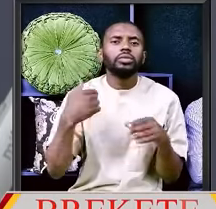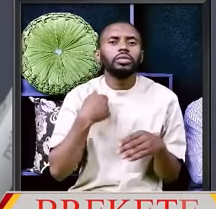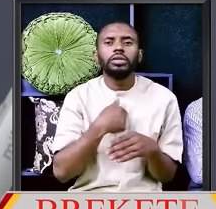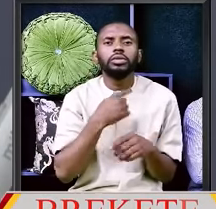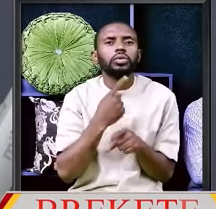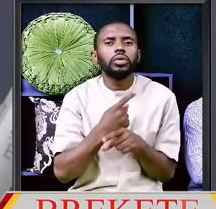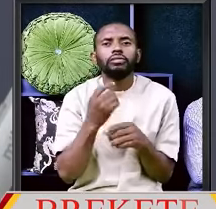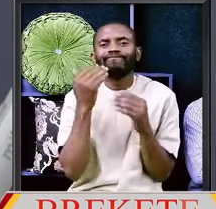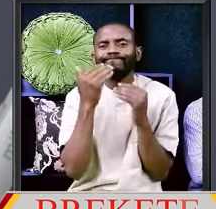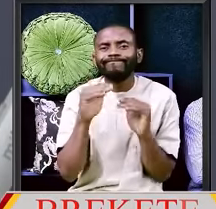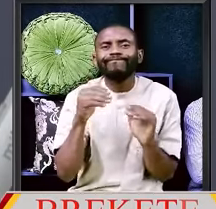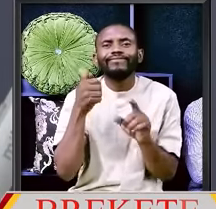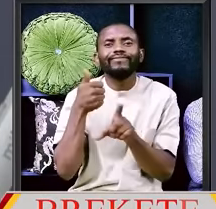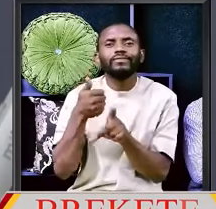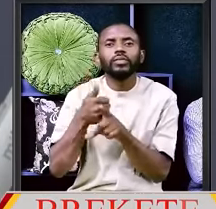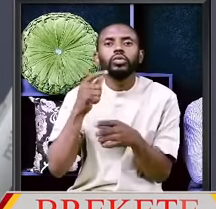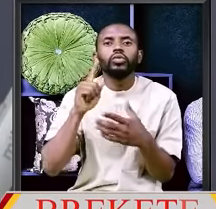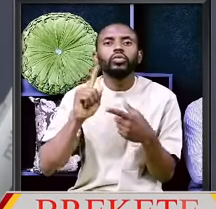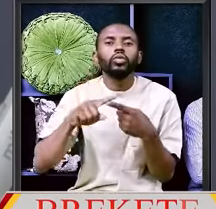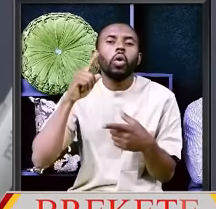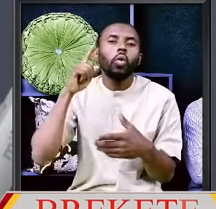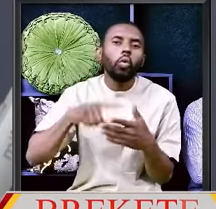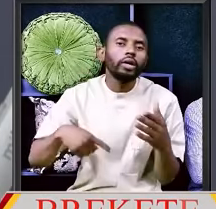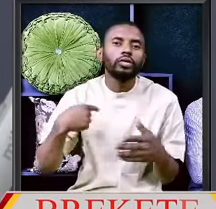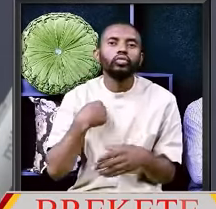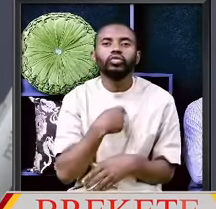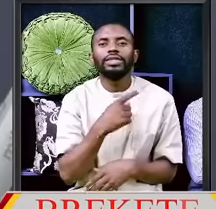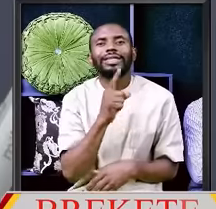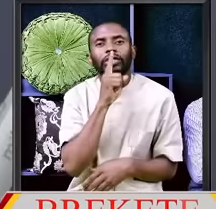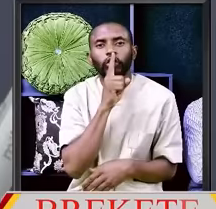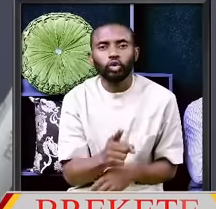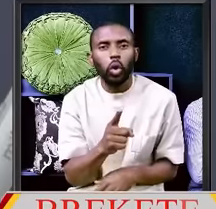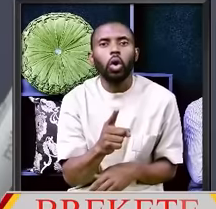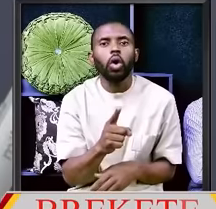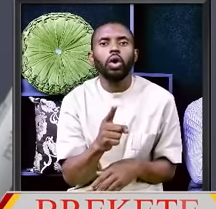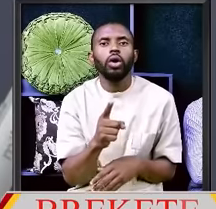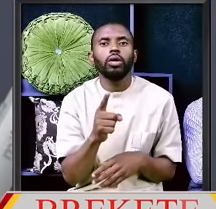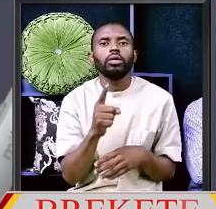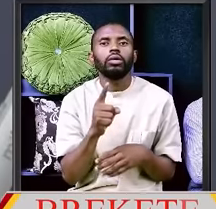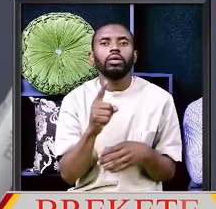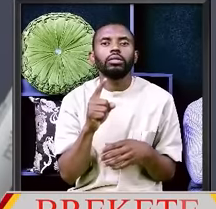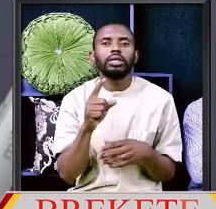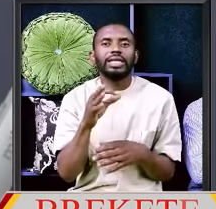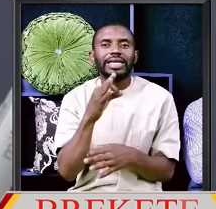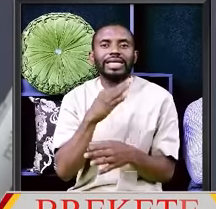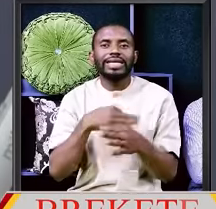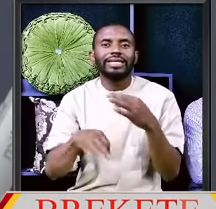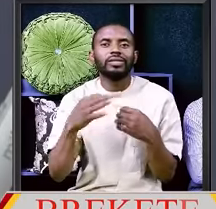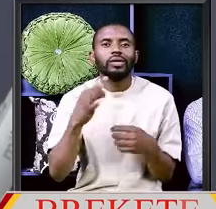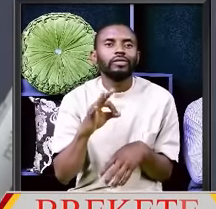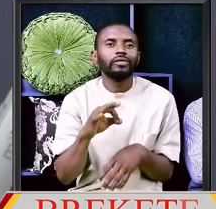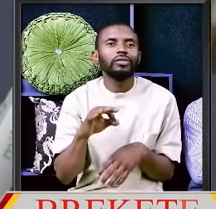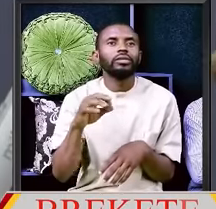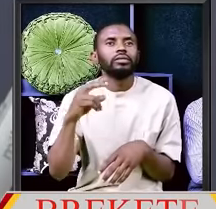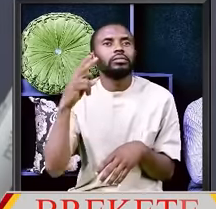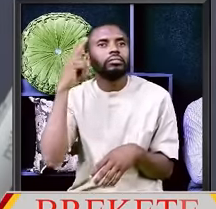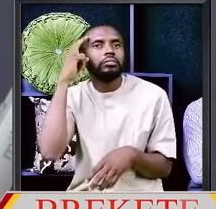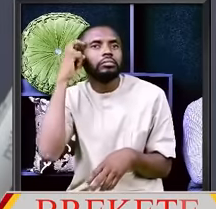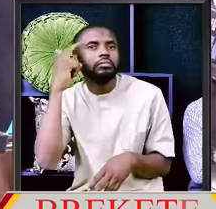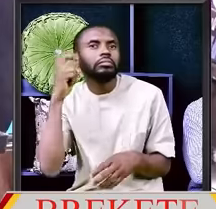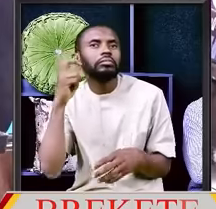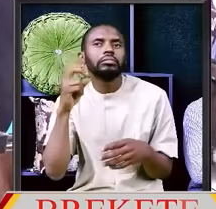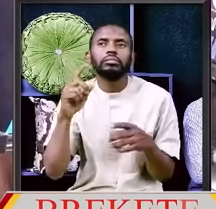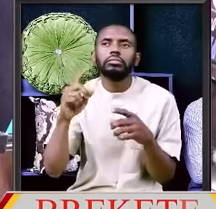restrict ourselves to what we are sure of, rather than speculations or making reference